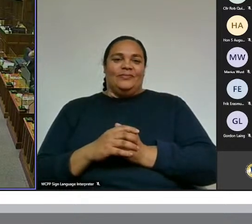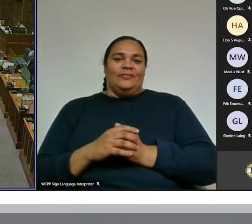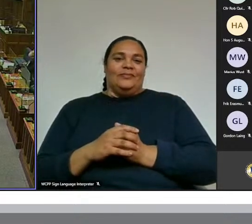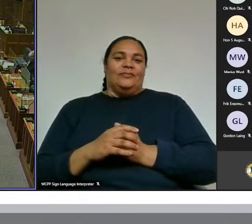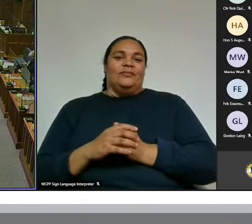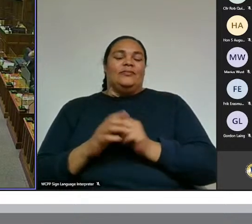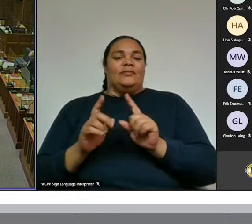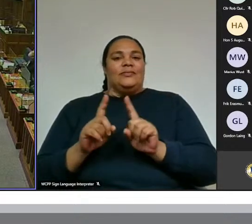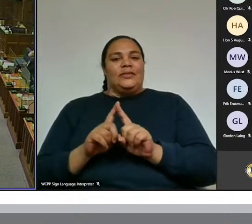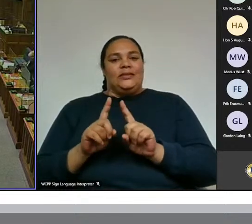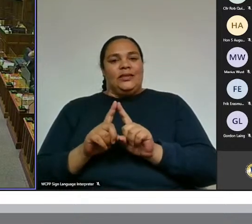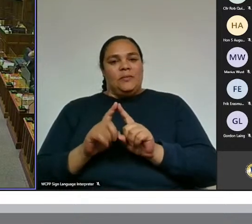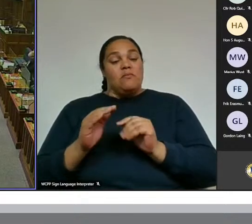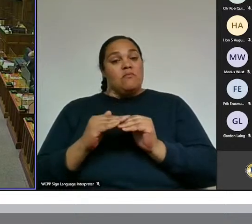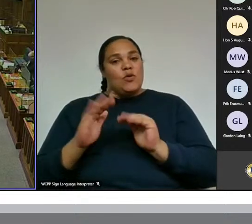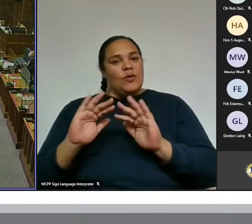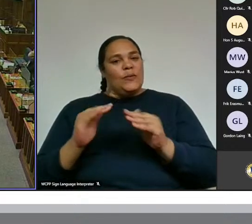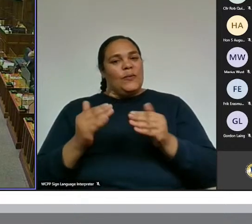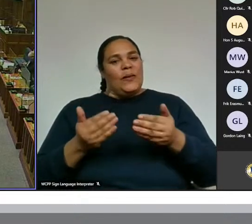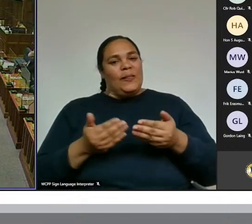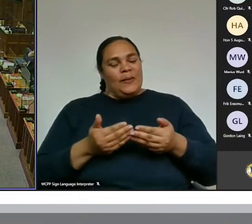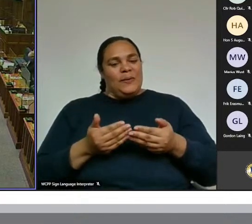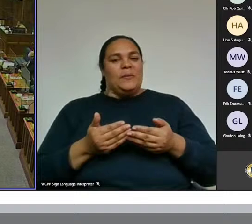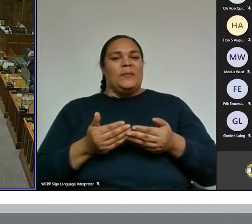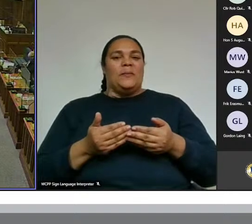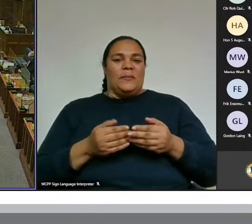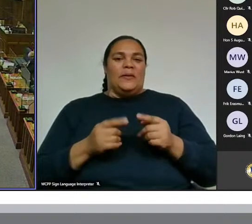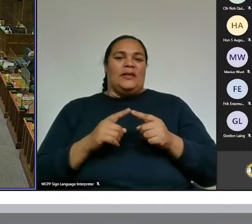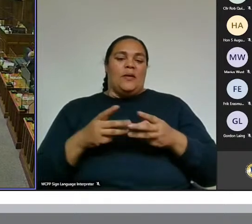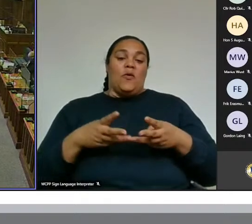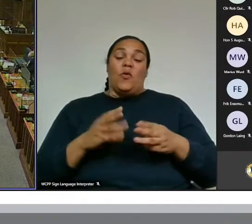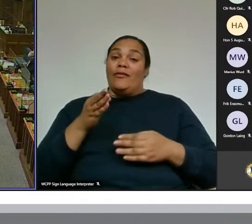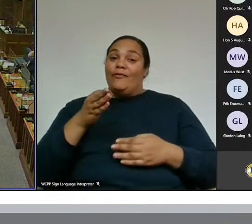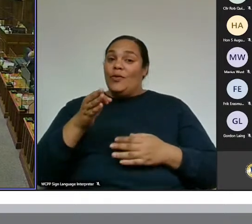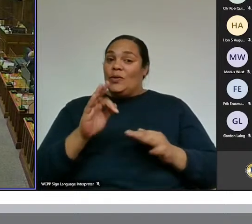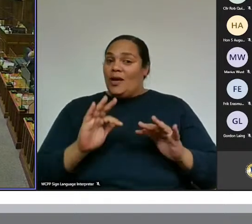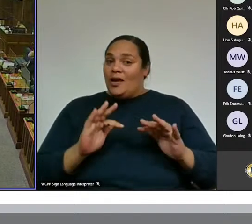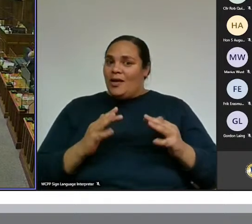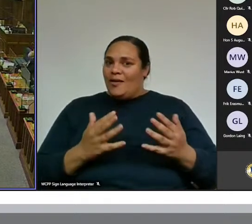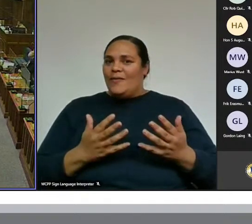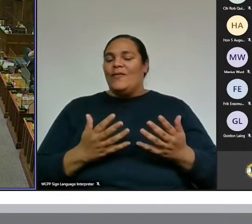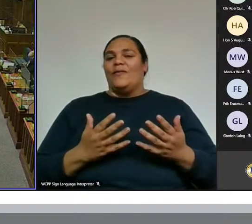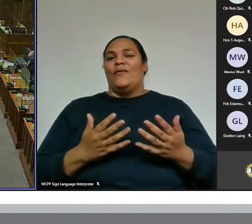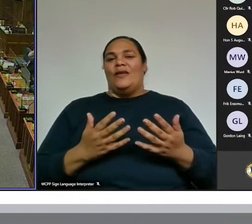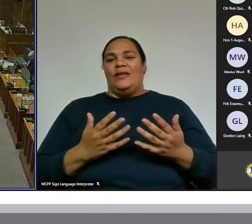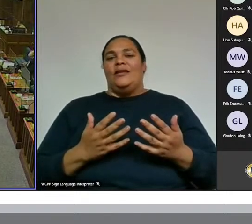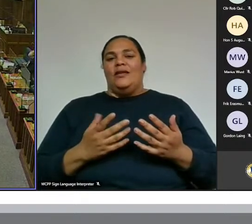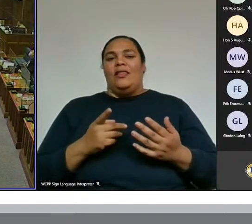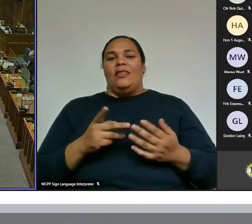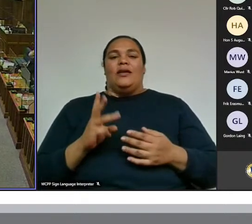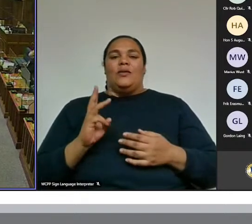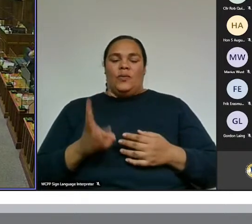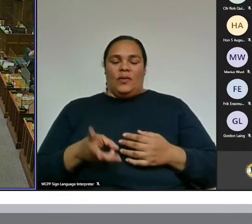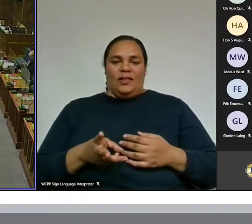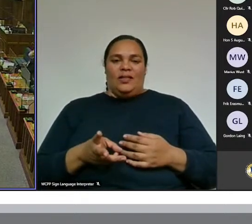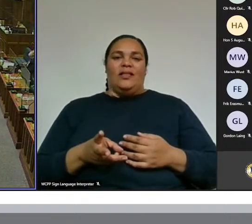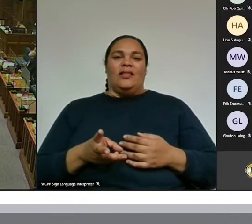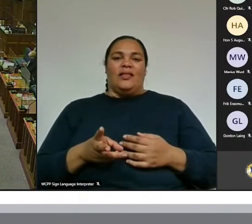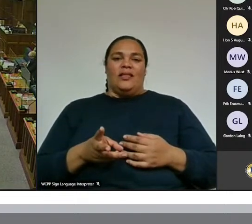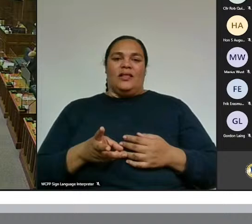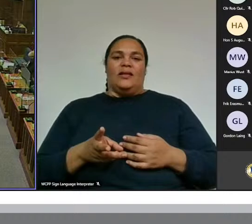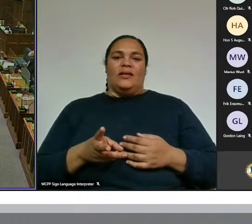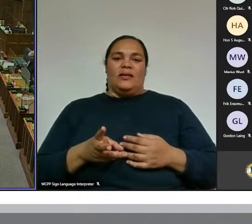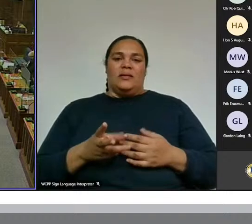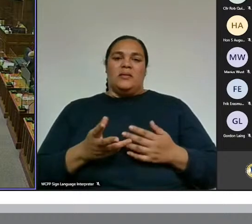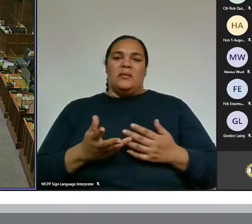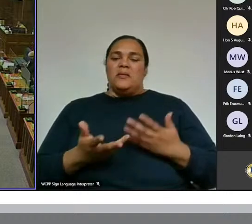regarded and most welcome, and the way forward, it will